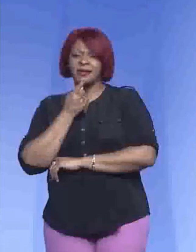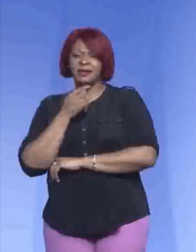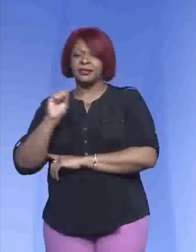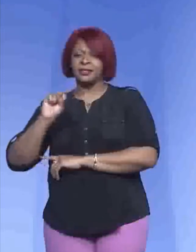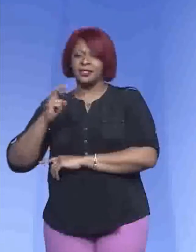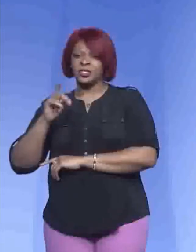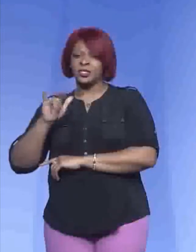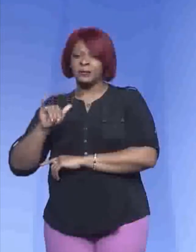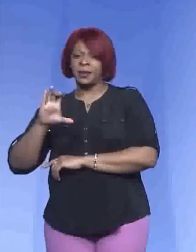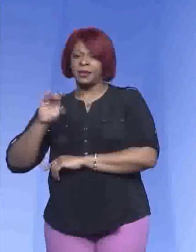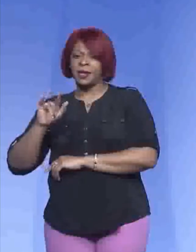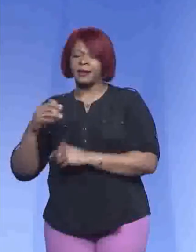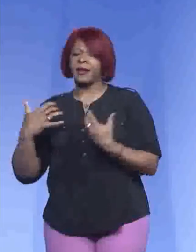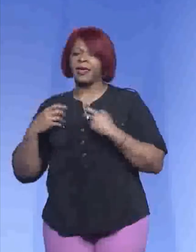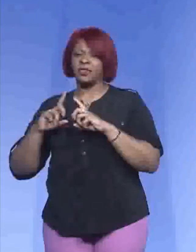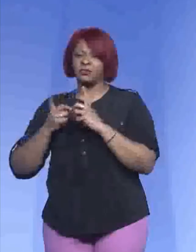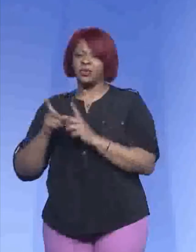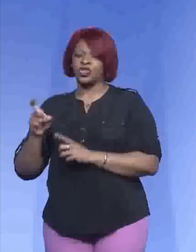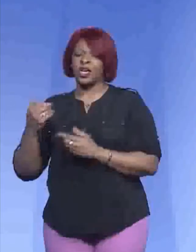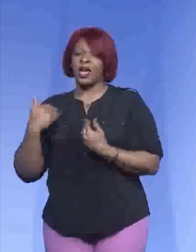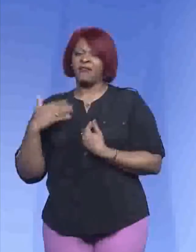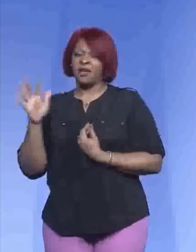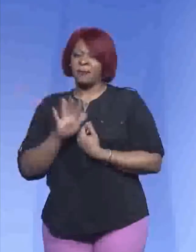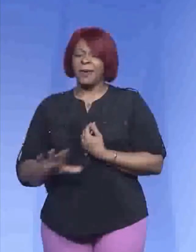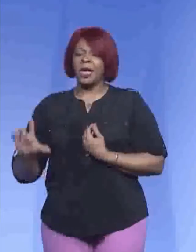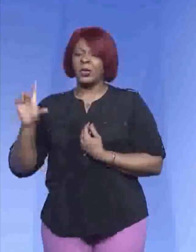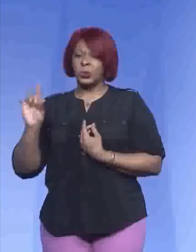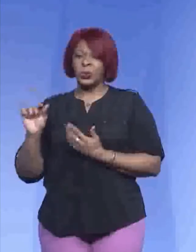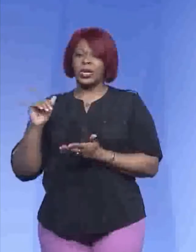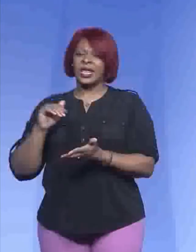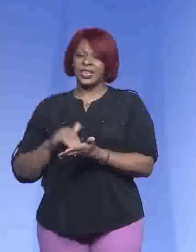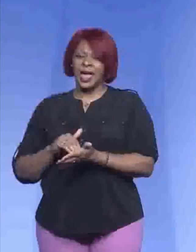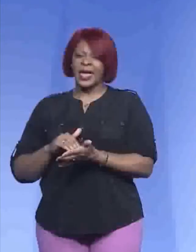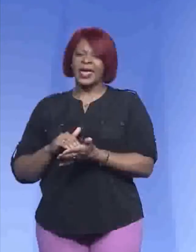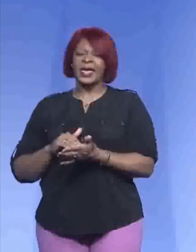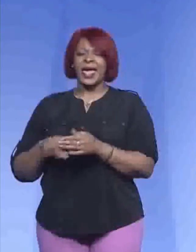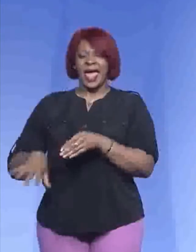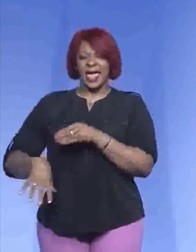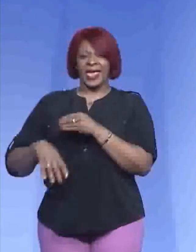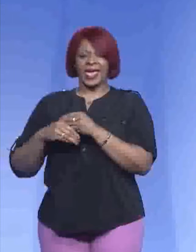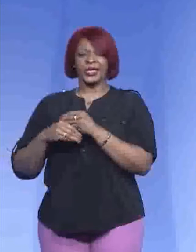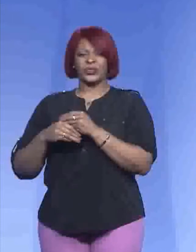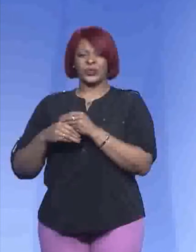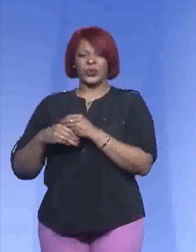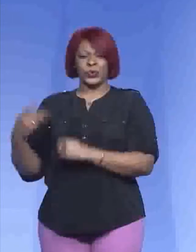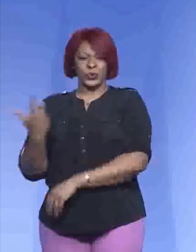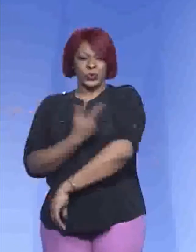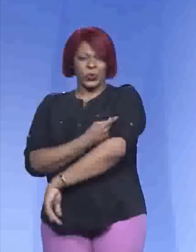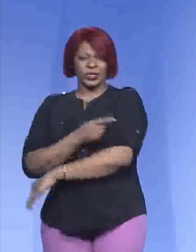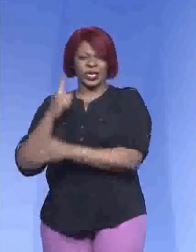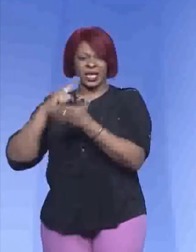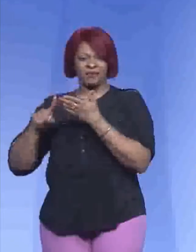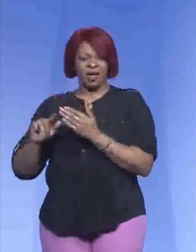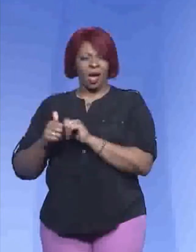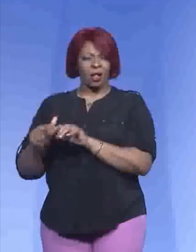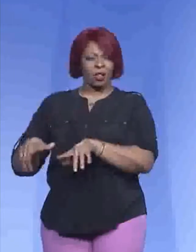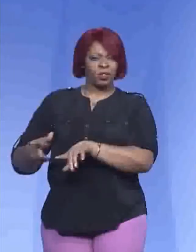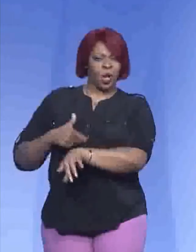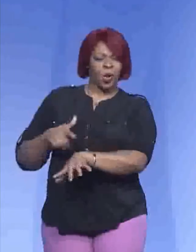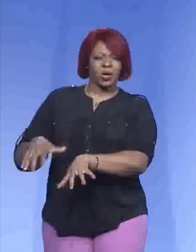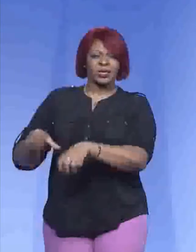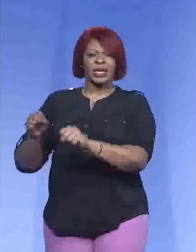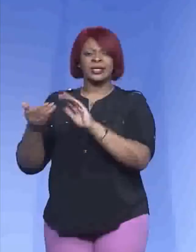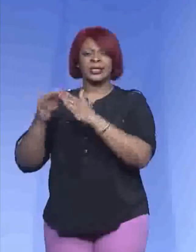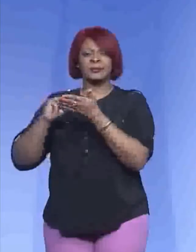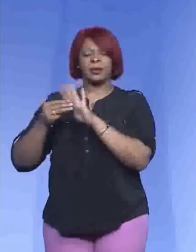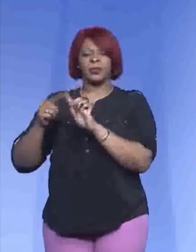Shelby County Health Department should have had about 20,000 extra doses in inventory. How long do you think it'll take the city of Memphis